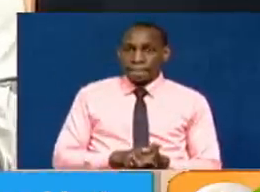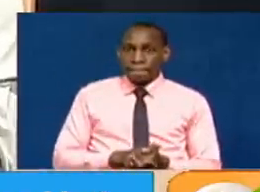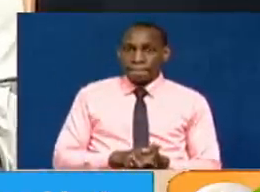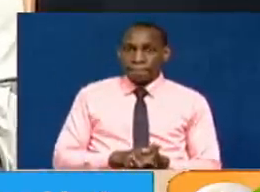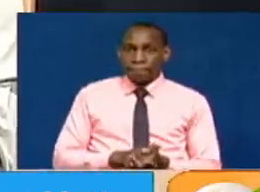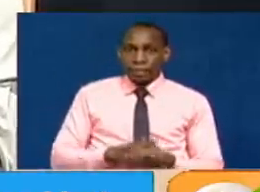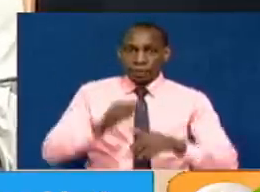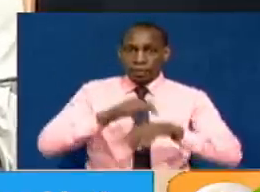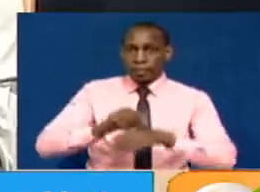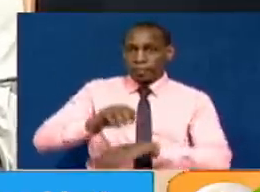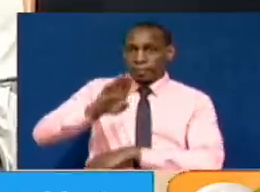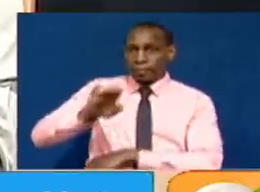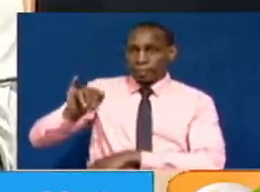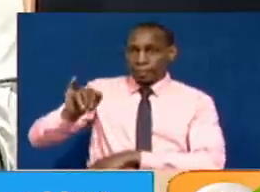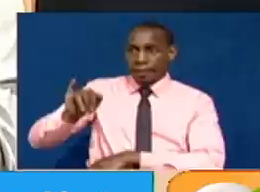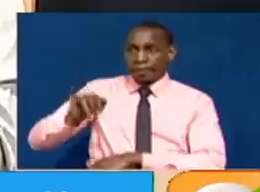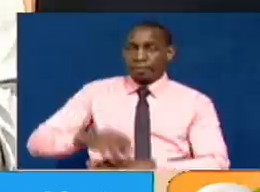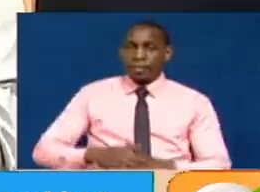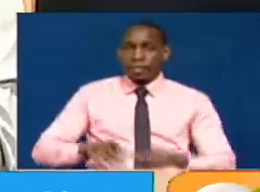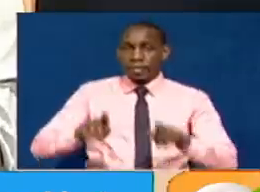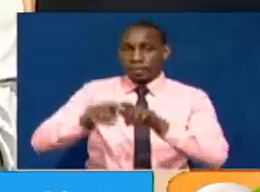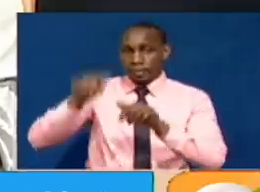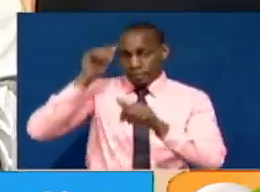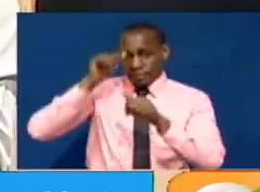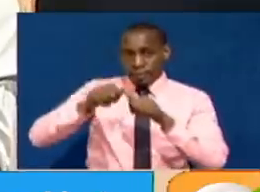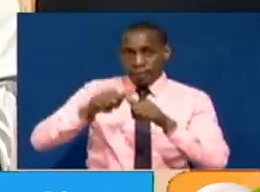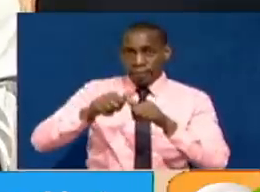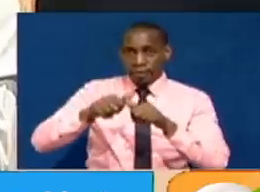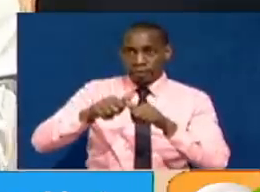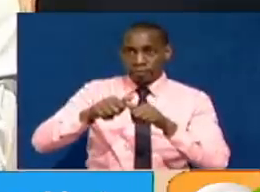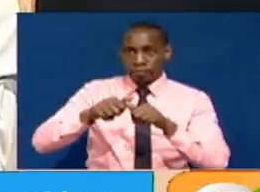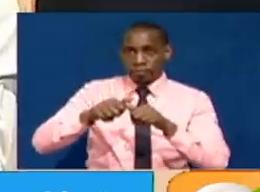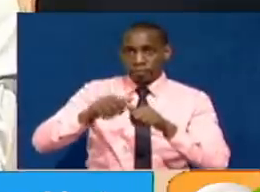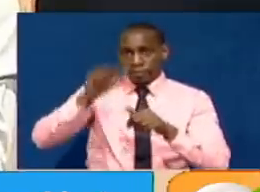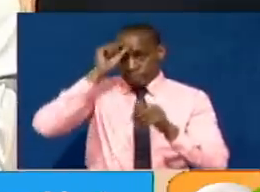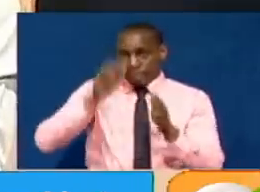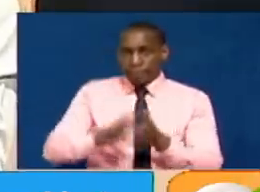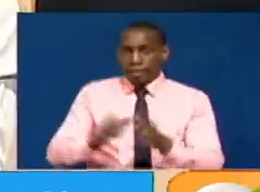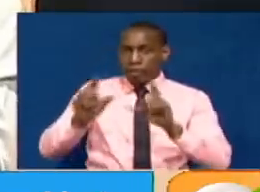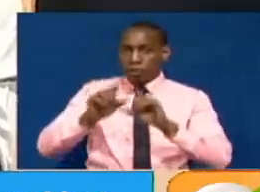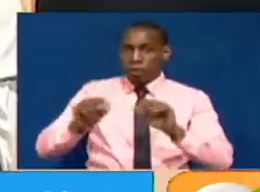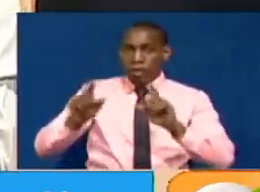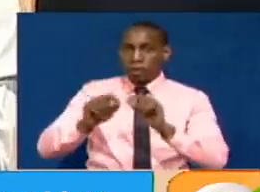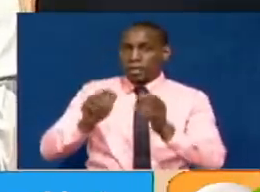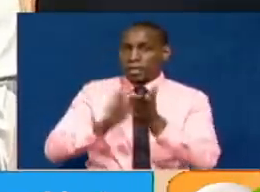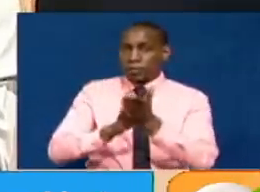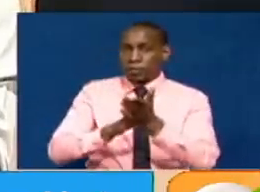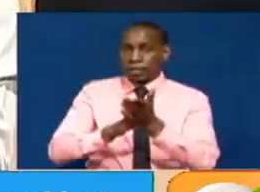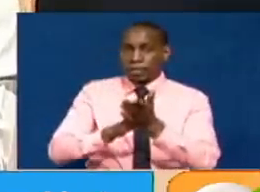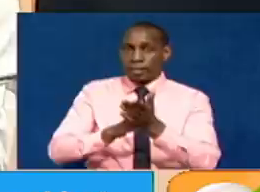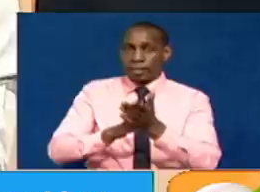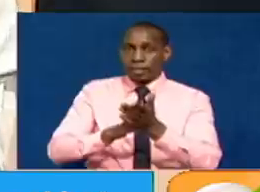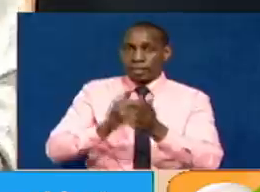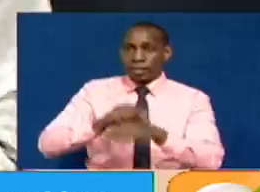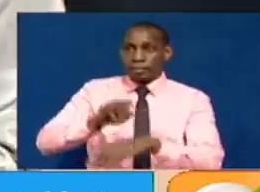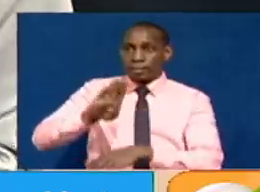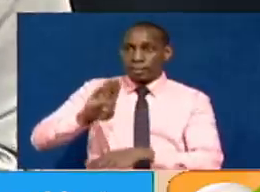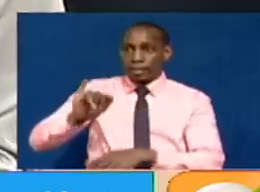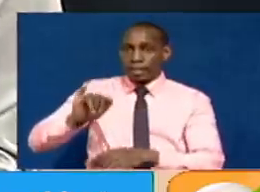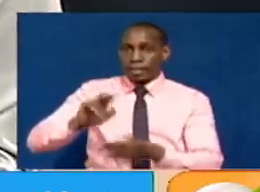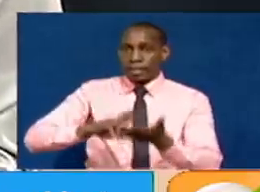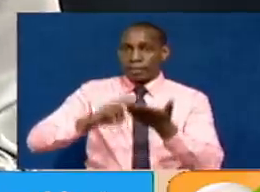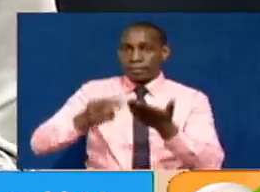BBI. And I remember very well how she spoke when BBI fell apart in the Court of